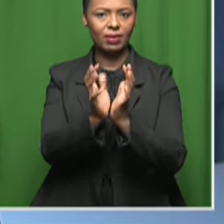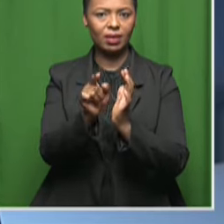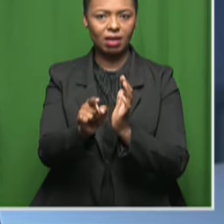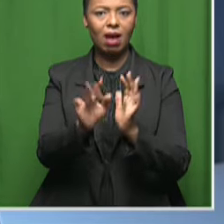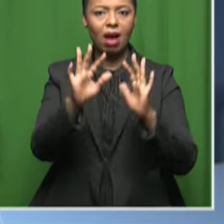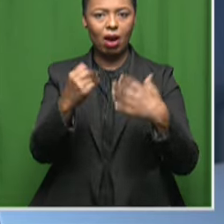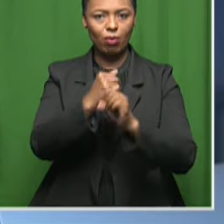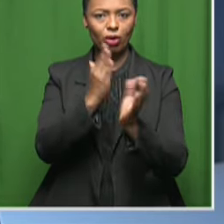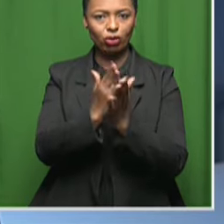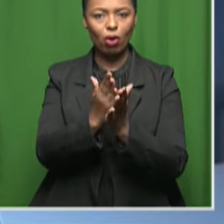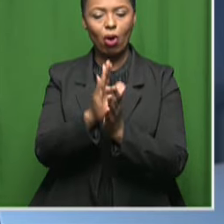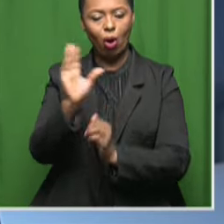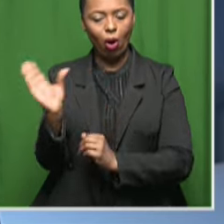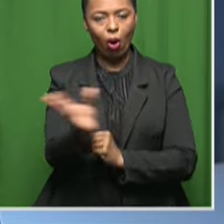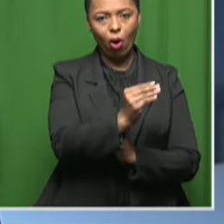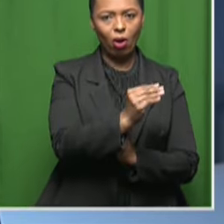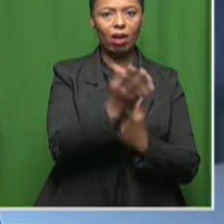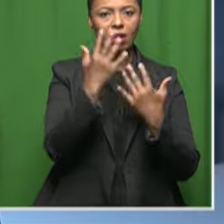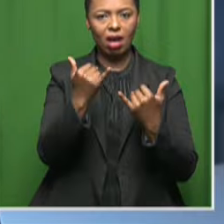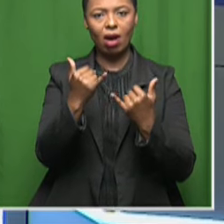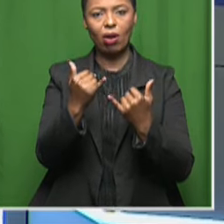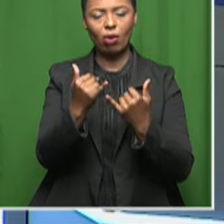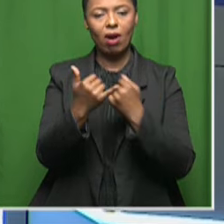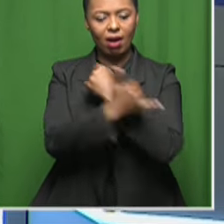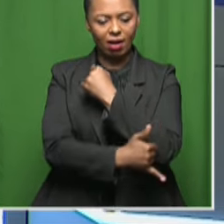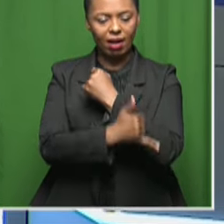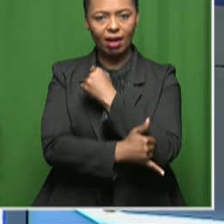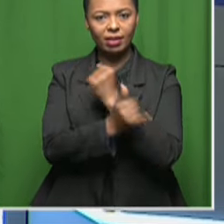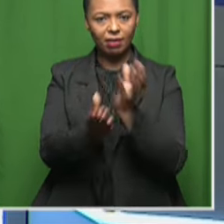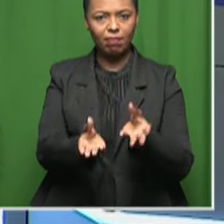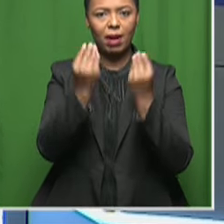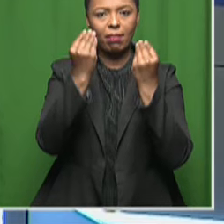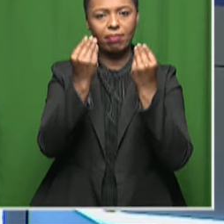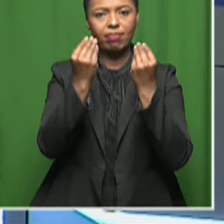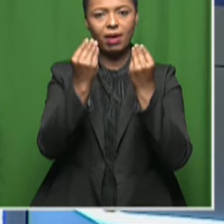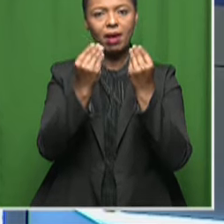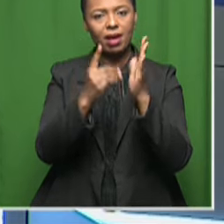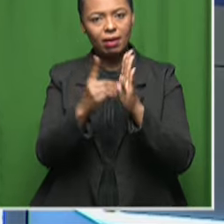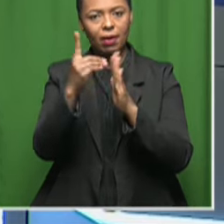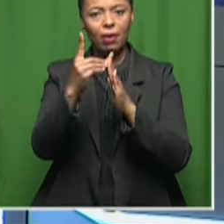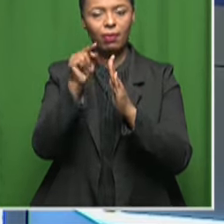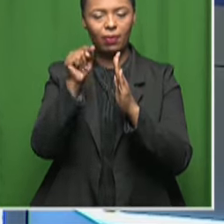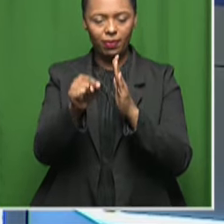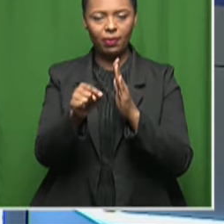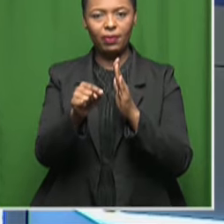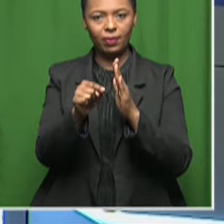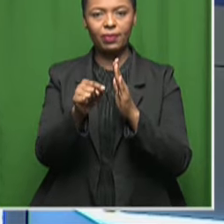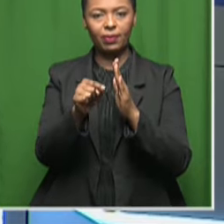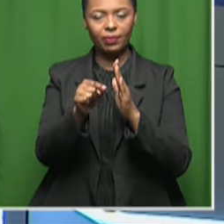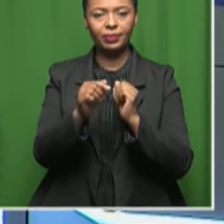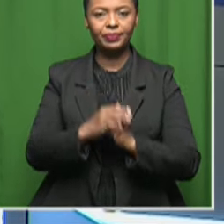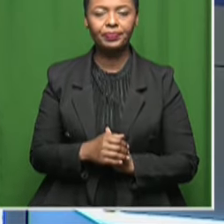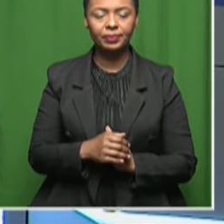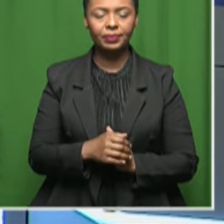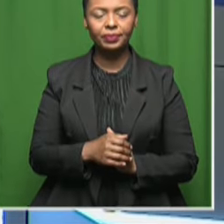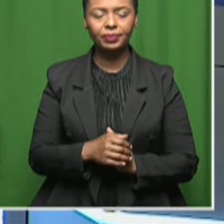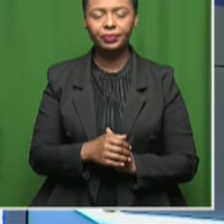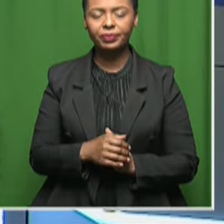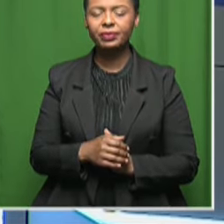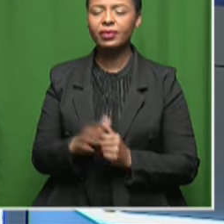cross-border infrastructure. Dr. Masondo, you've also now talked about the existentialism around climate change and its impacts. And I